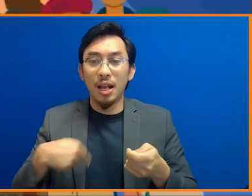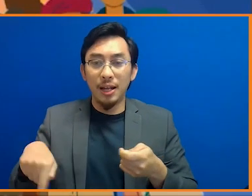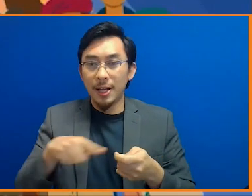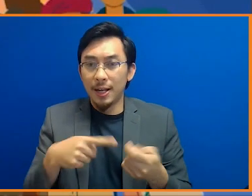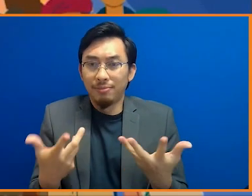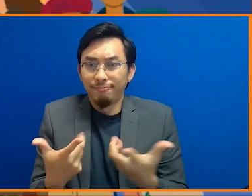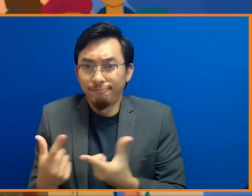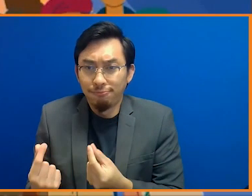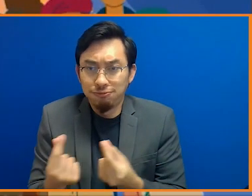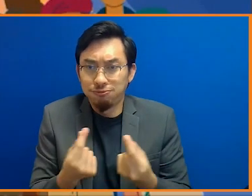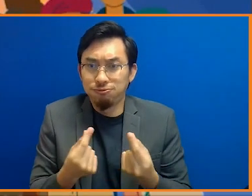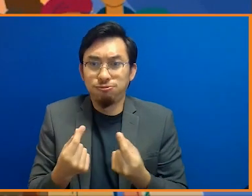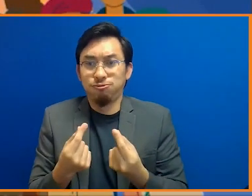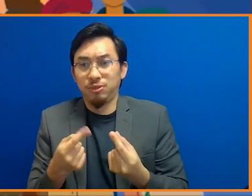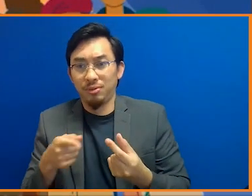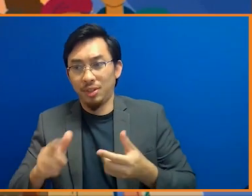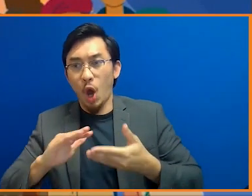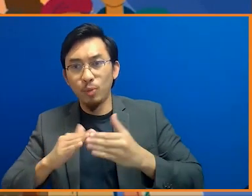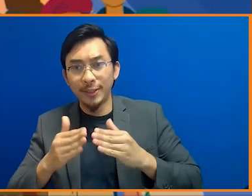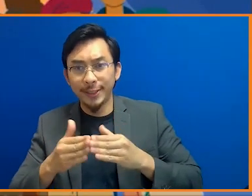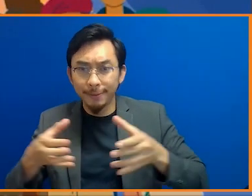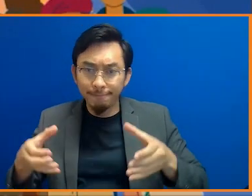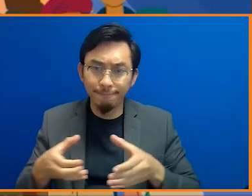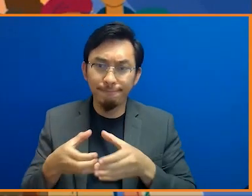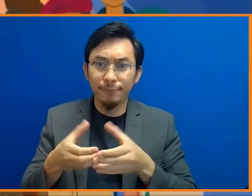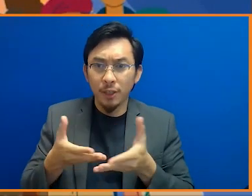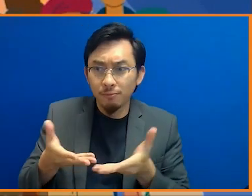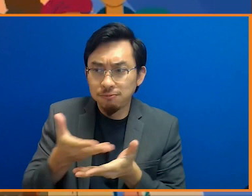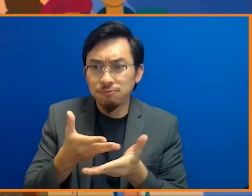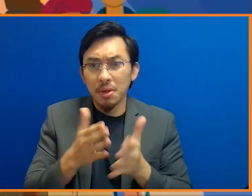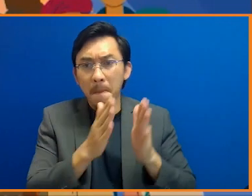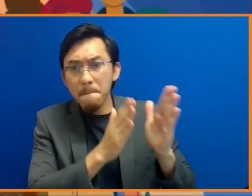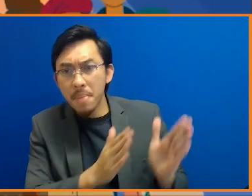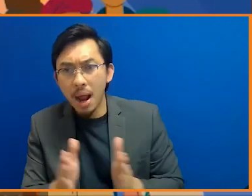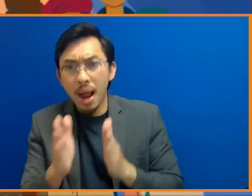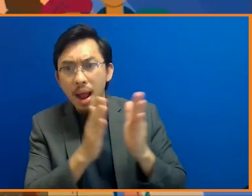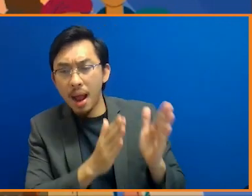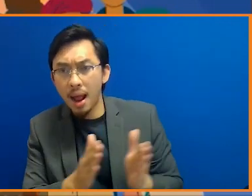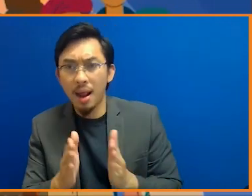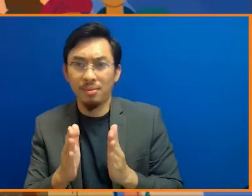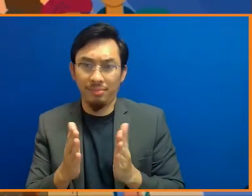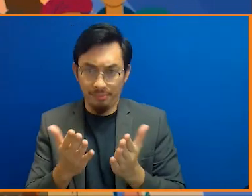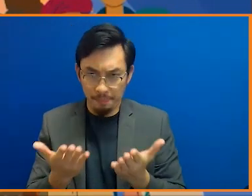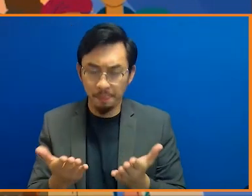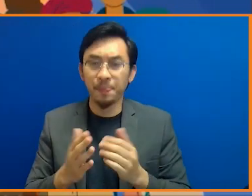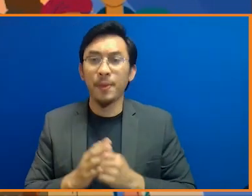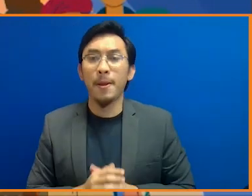we practice or we engage with the community when we do disaster preparedness. So